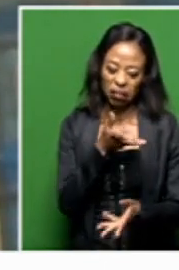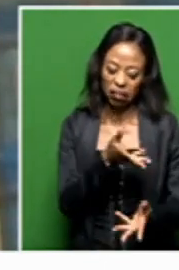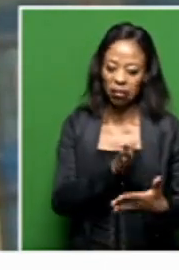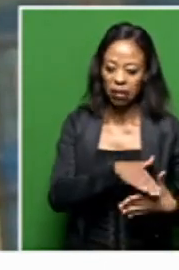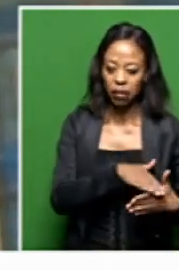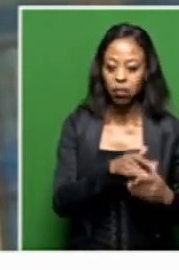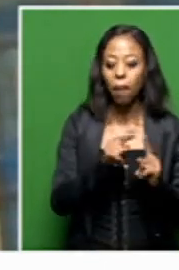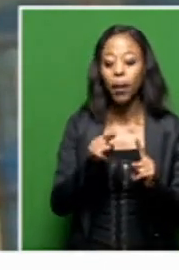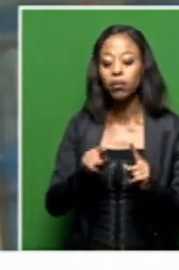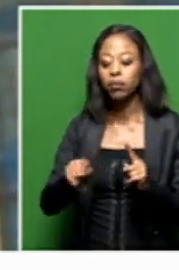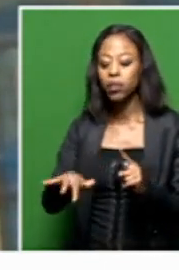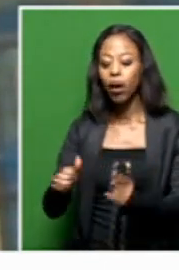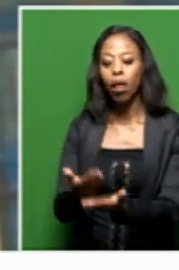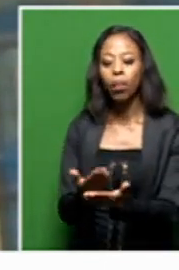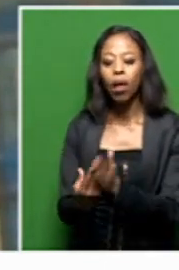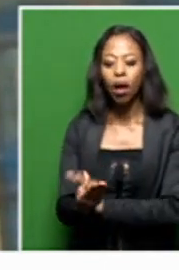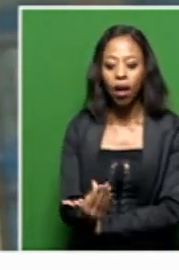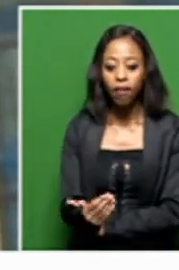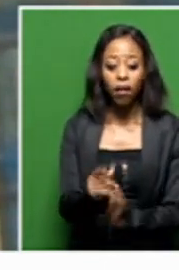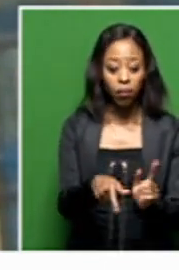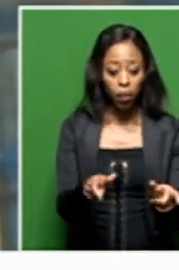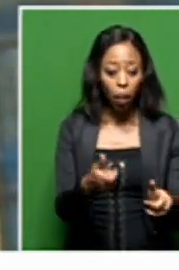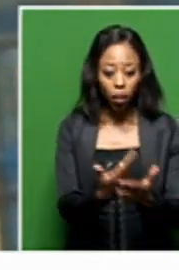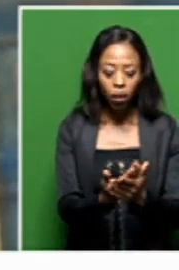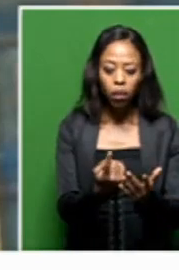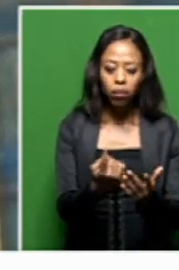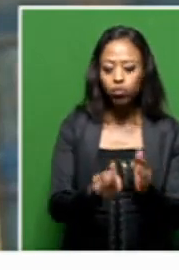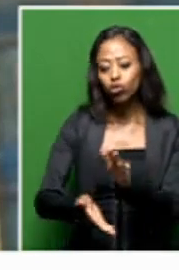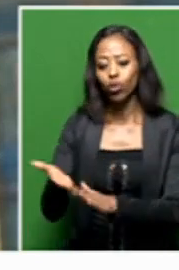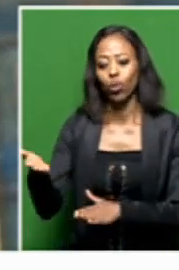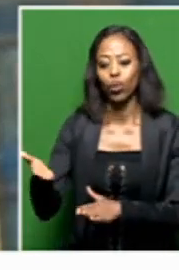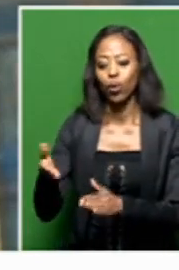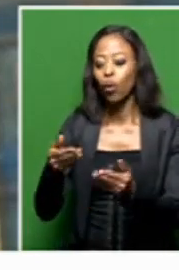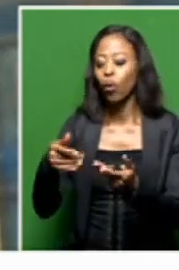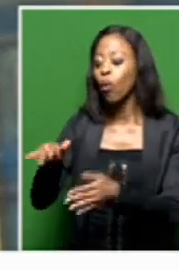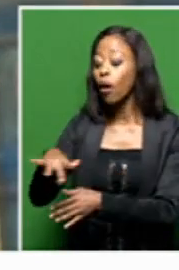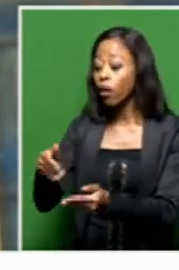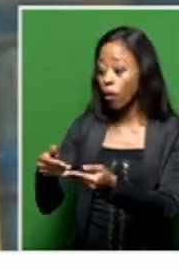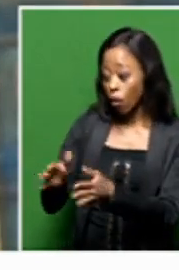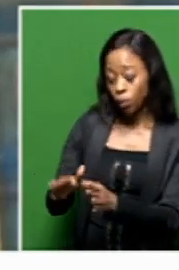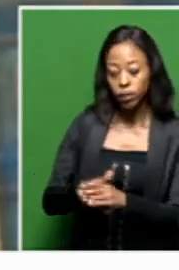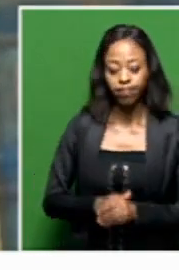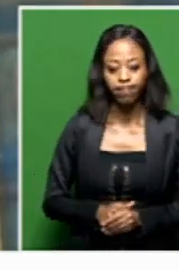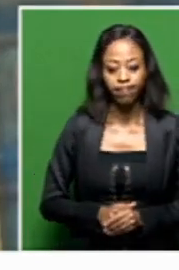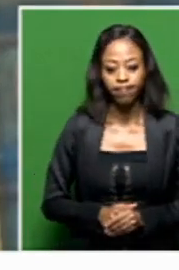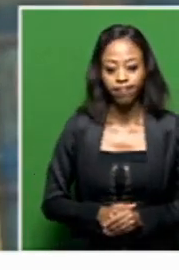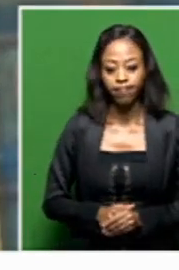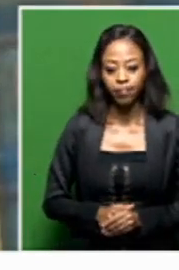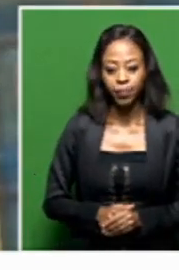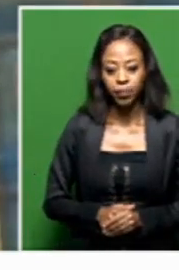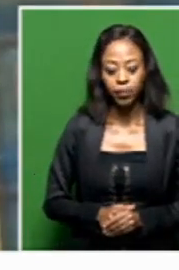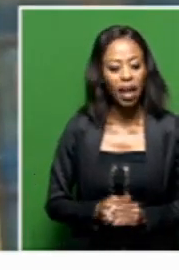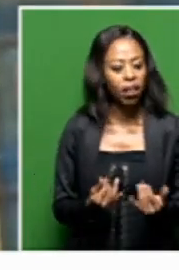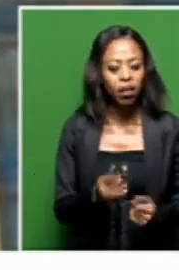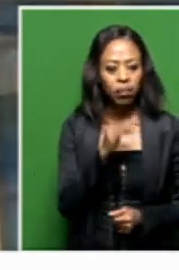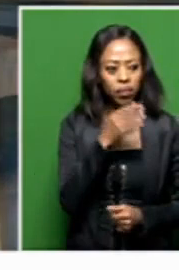But there are sites that are available, and people can get vaccinations done at those open sites. And just to that point, can